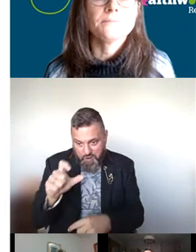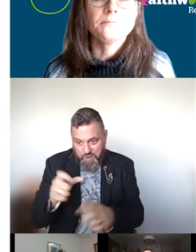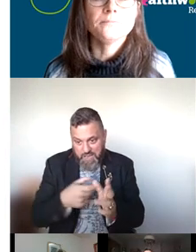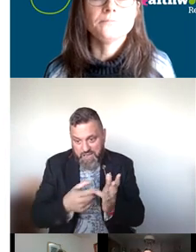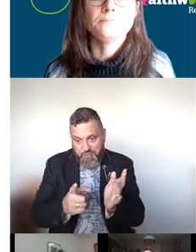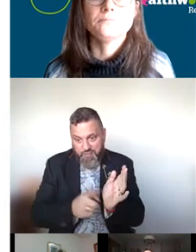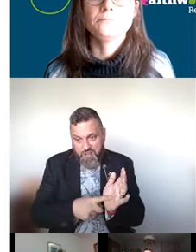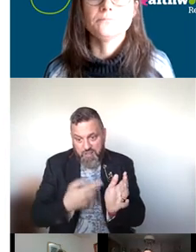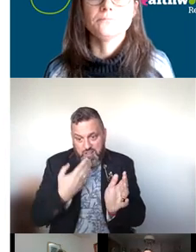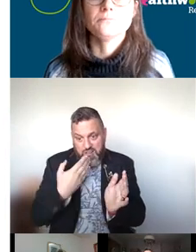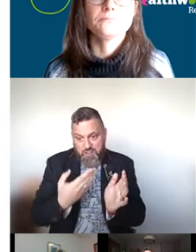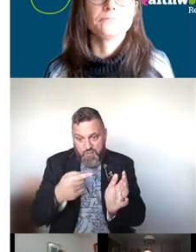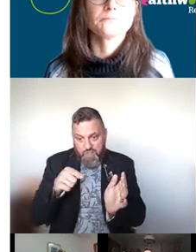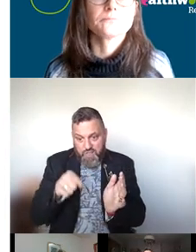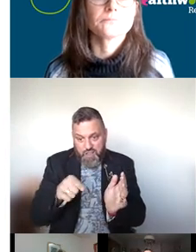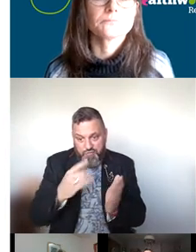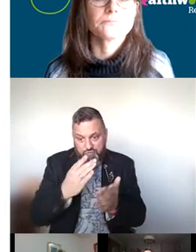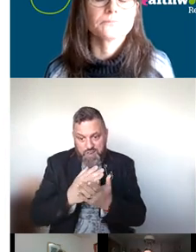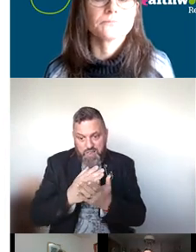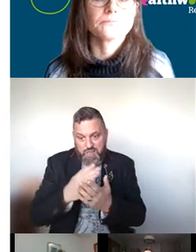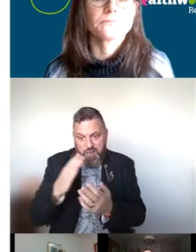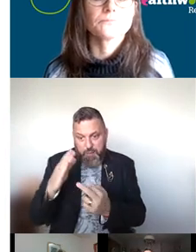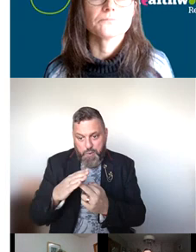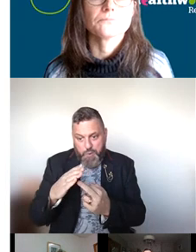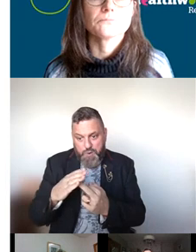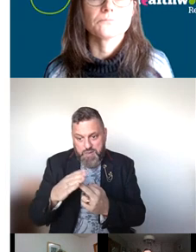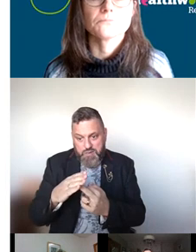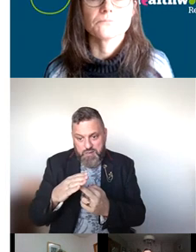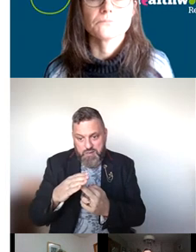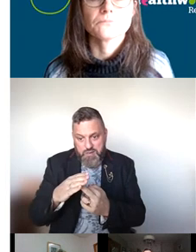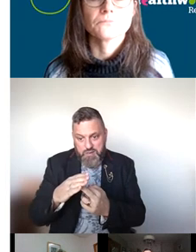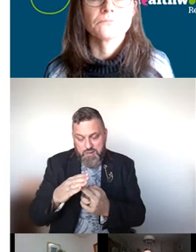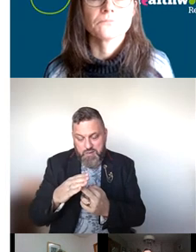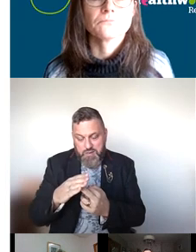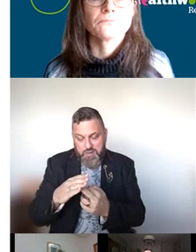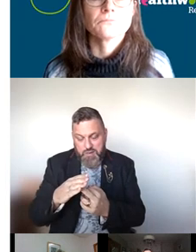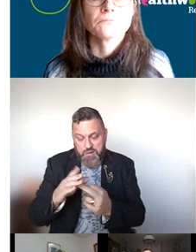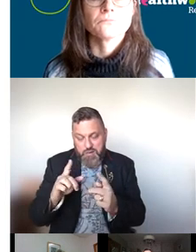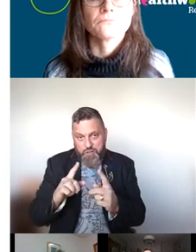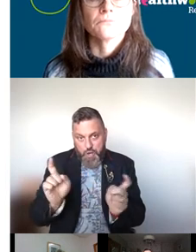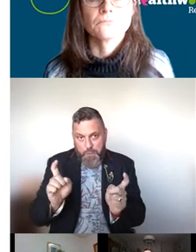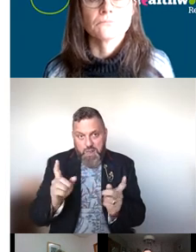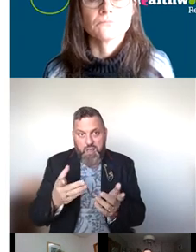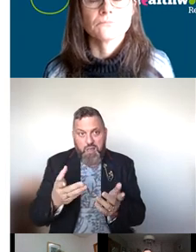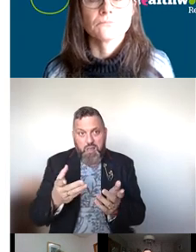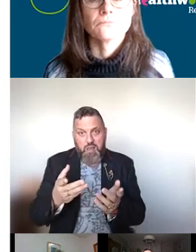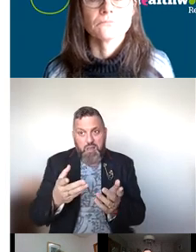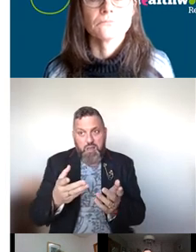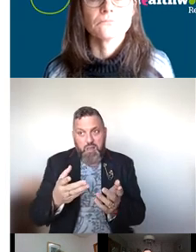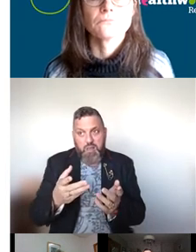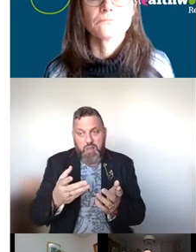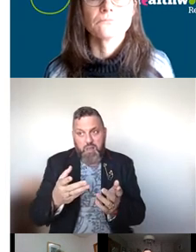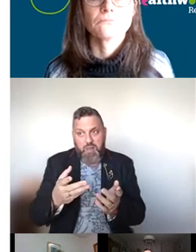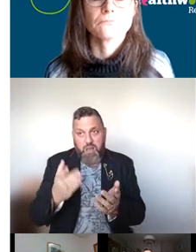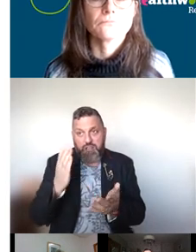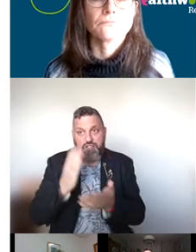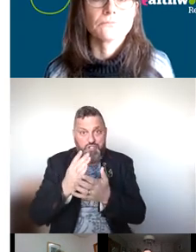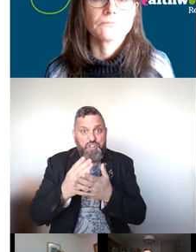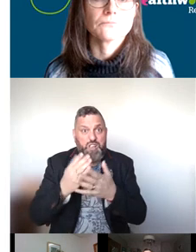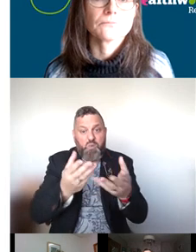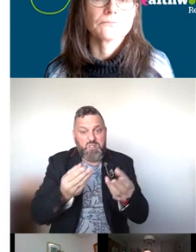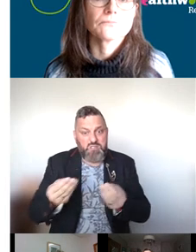that really important topic to raise. In terms, and what I will, I'll take away